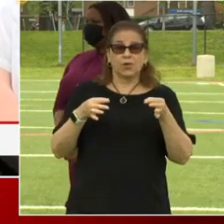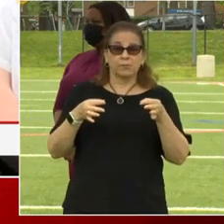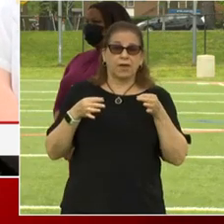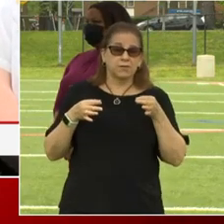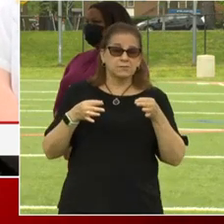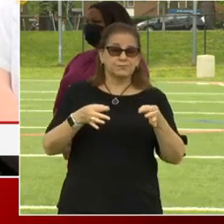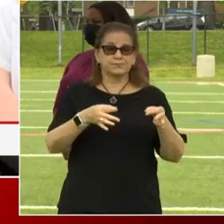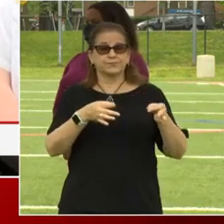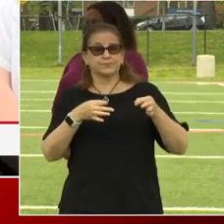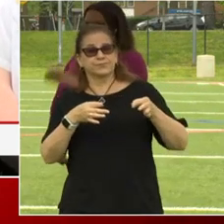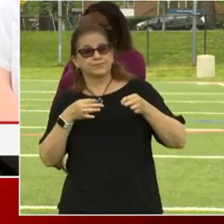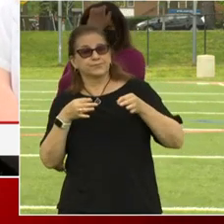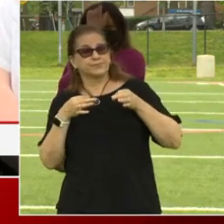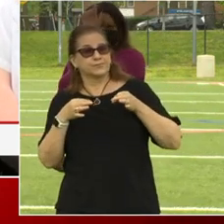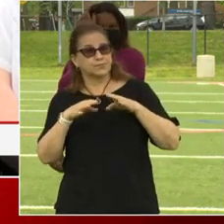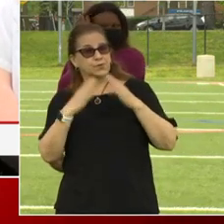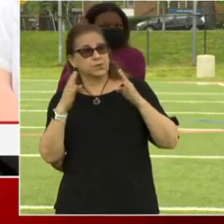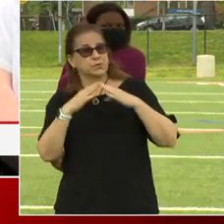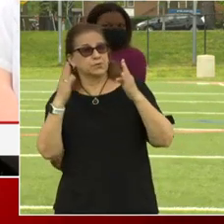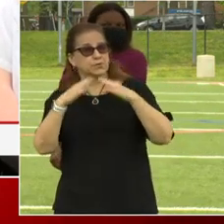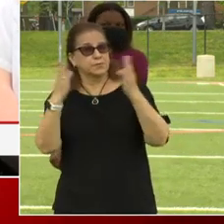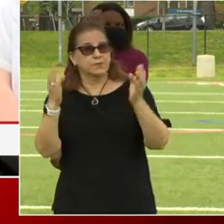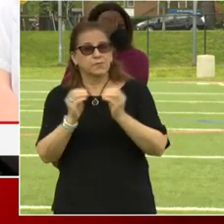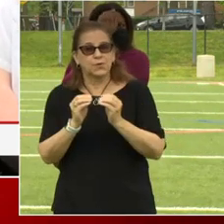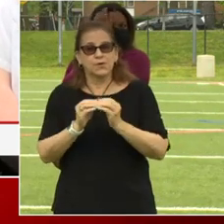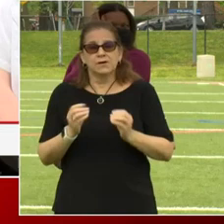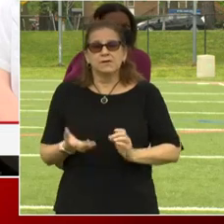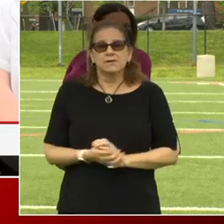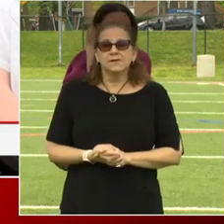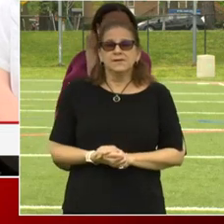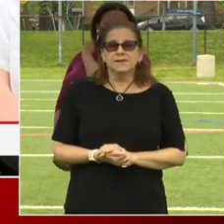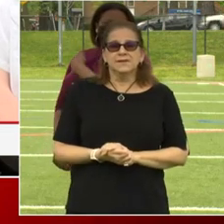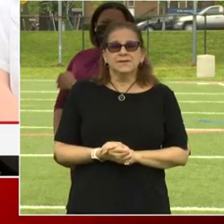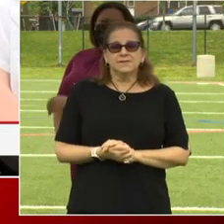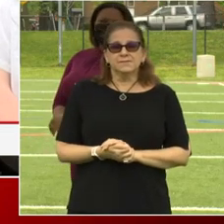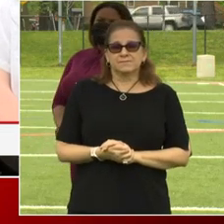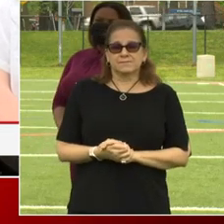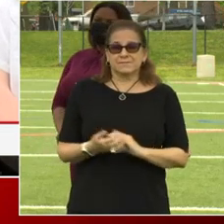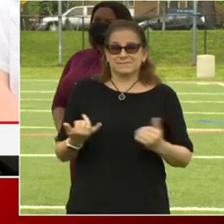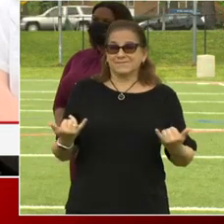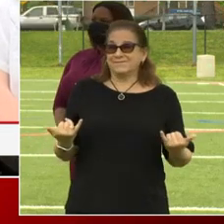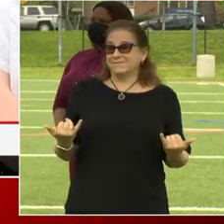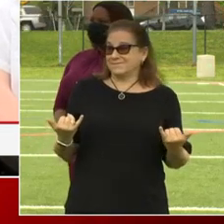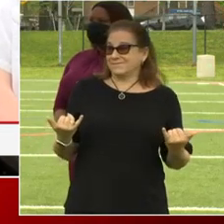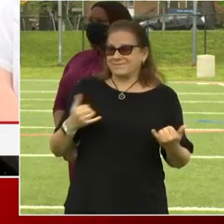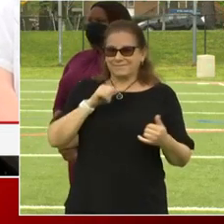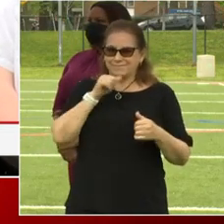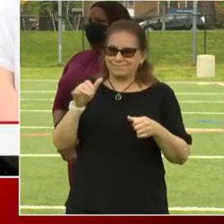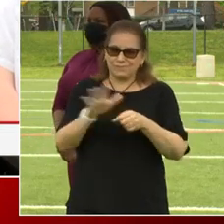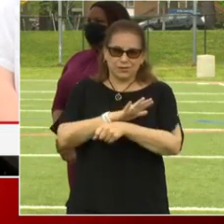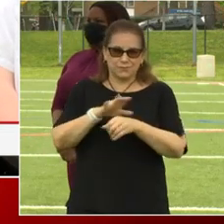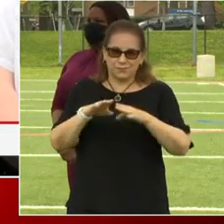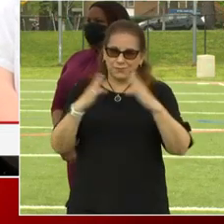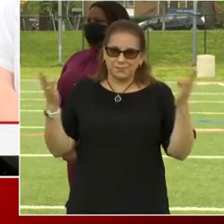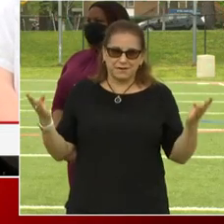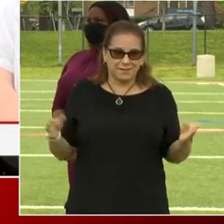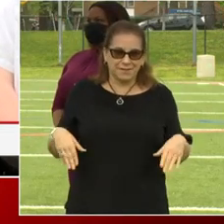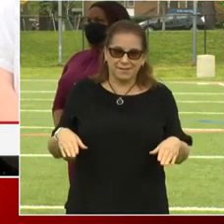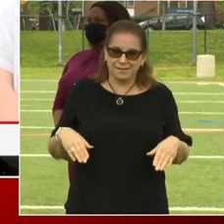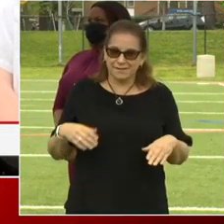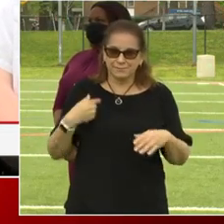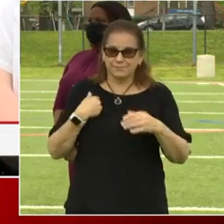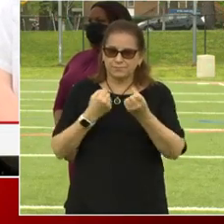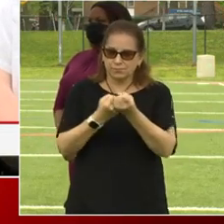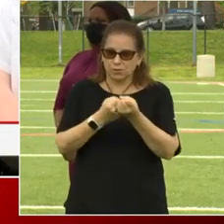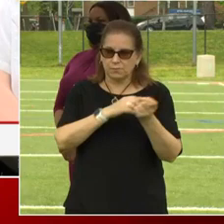the openings. But as you know, we are not in the city fully open. I have to say that I support where the mayor's been on